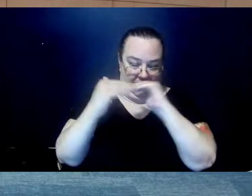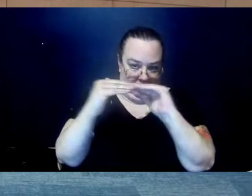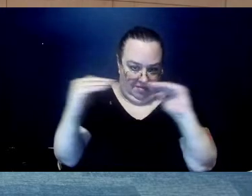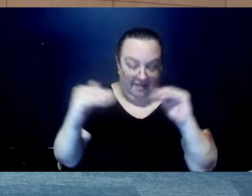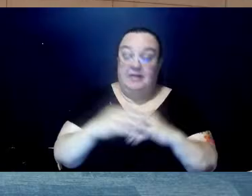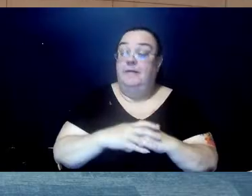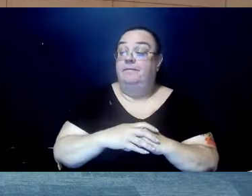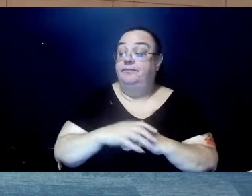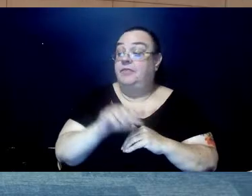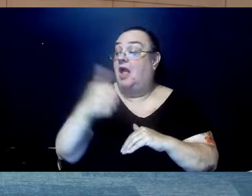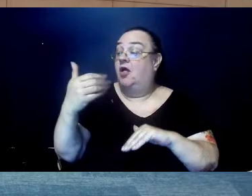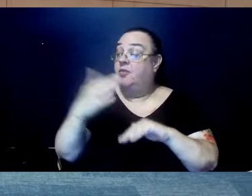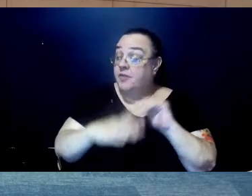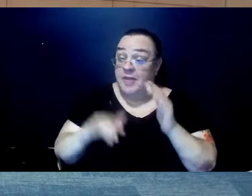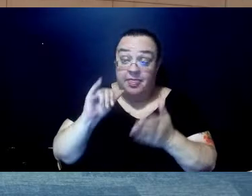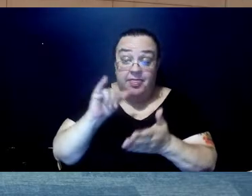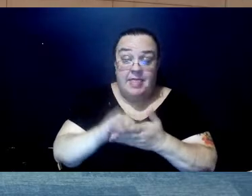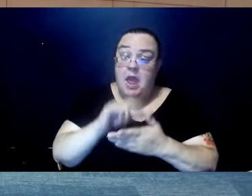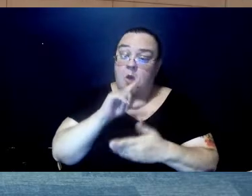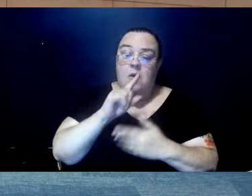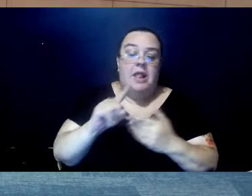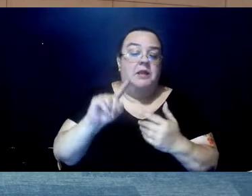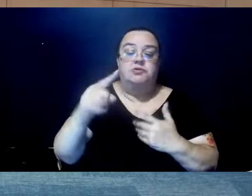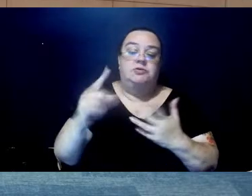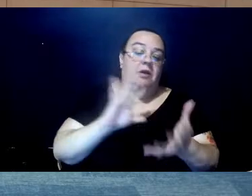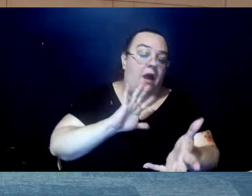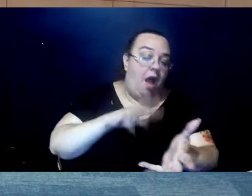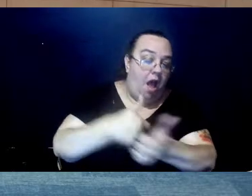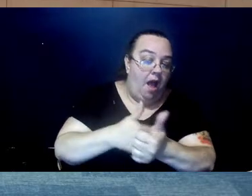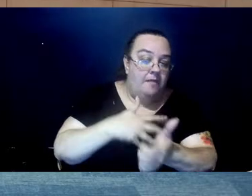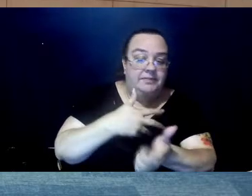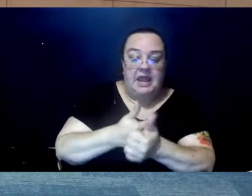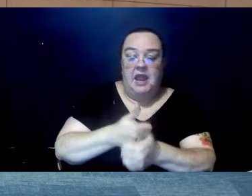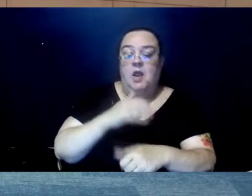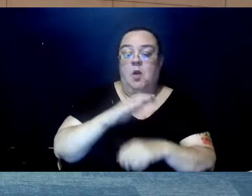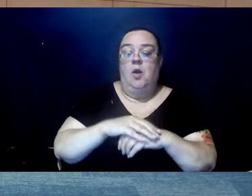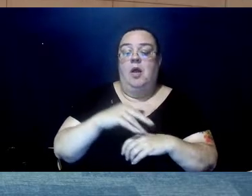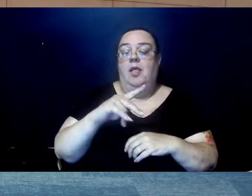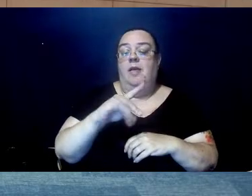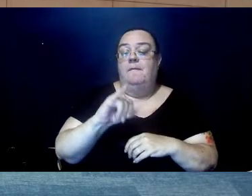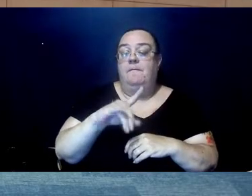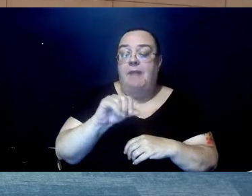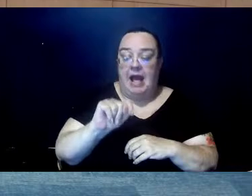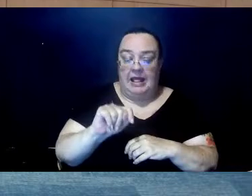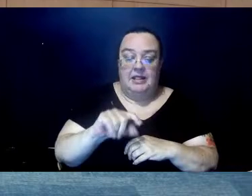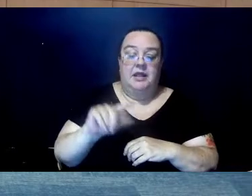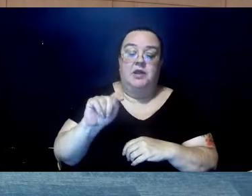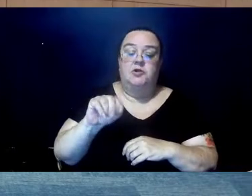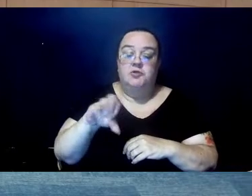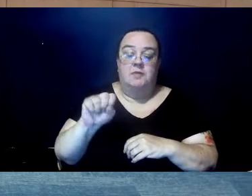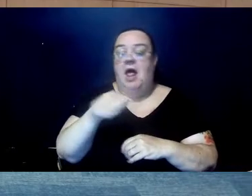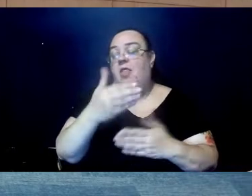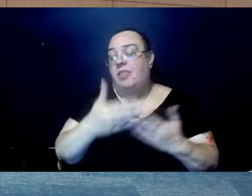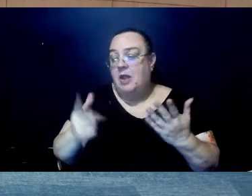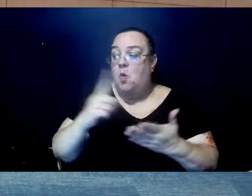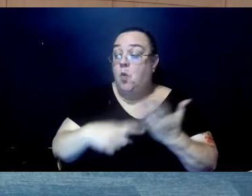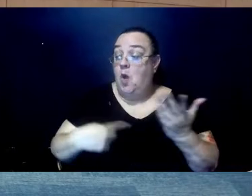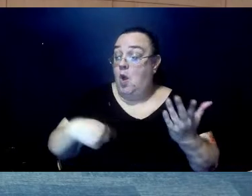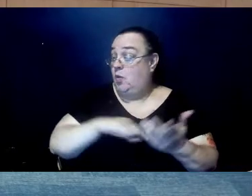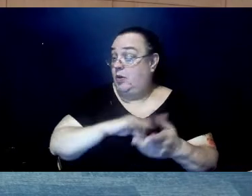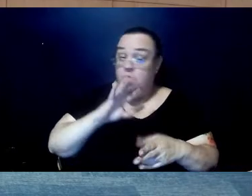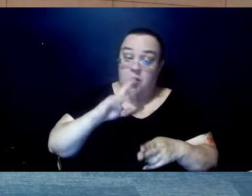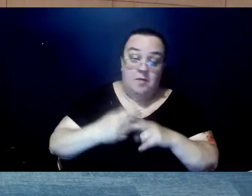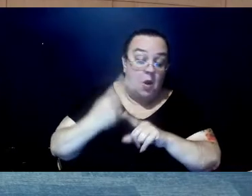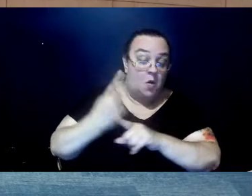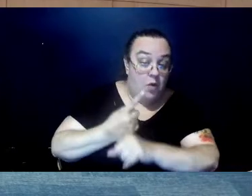it was just updates on the pilot terms and other things that we have discussed regularly. They are looking forward to